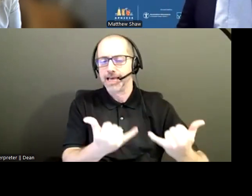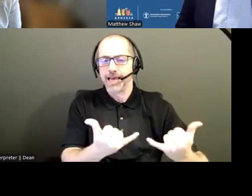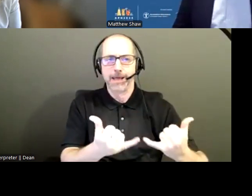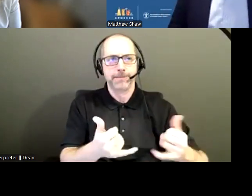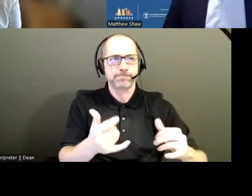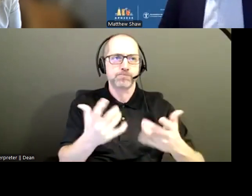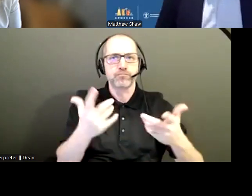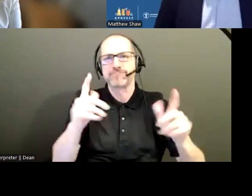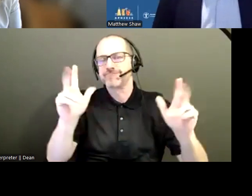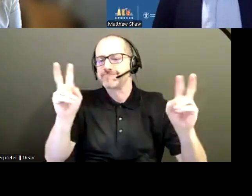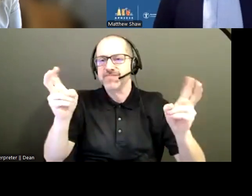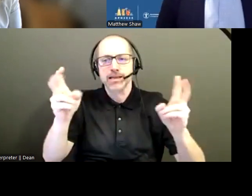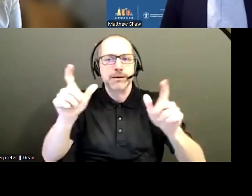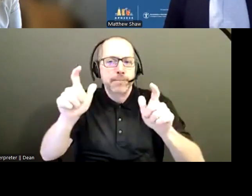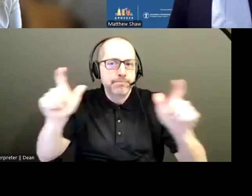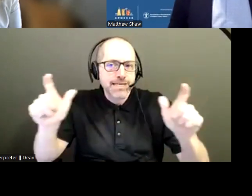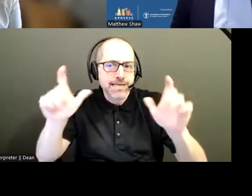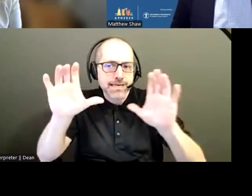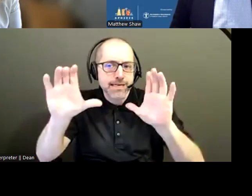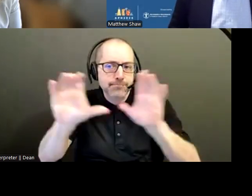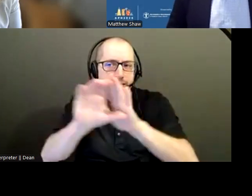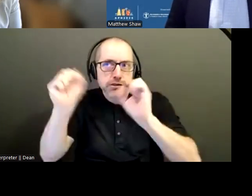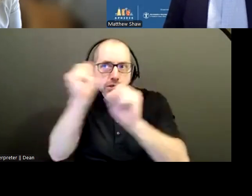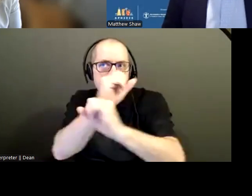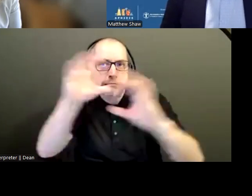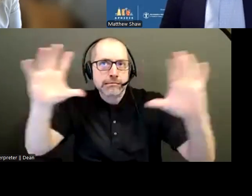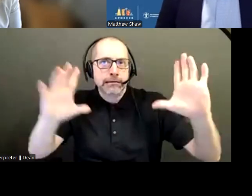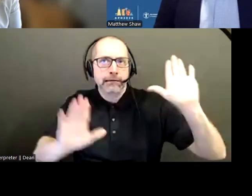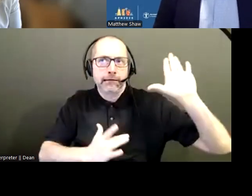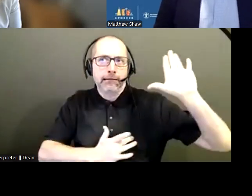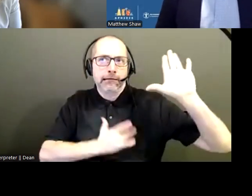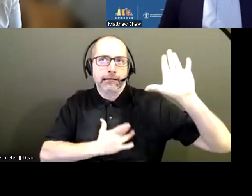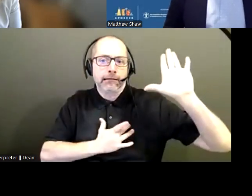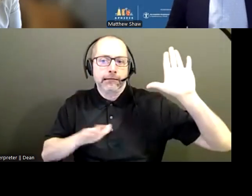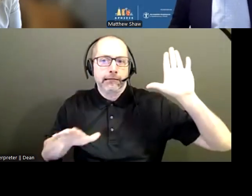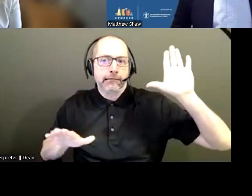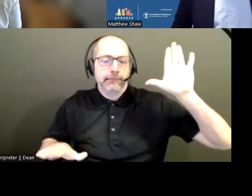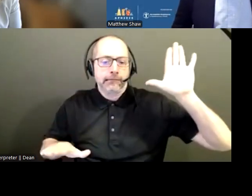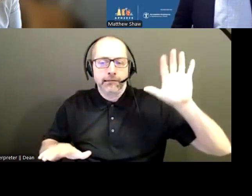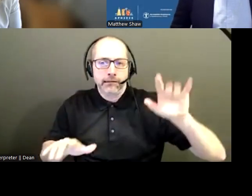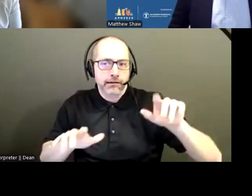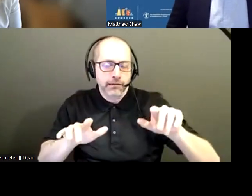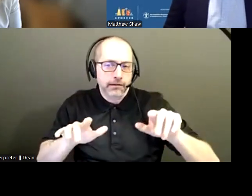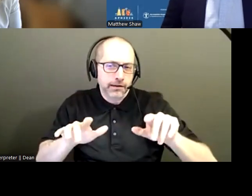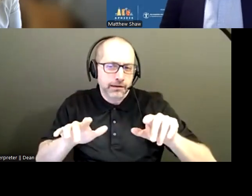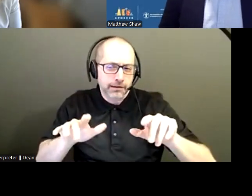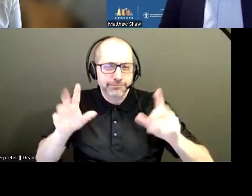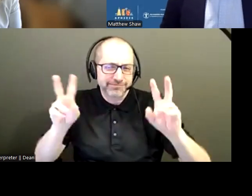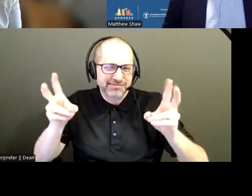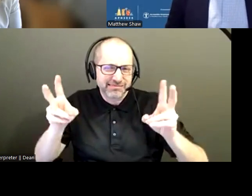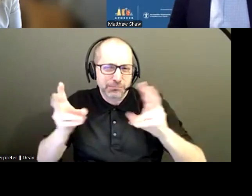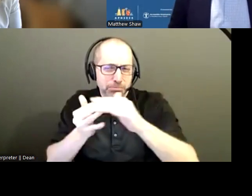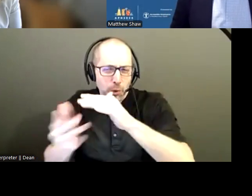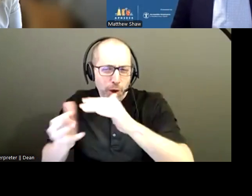commitment, and we're going to kind of boil the ocean. Um, in my experience, the